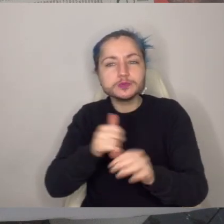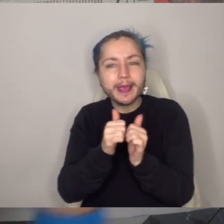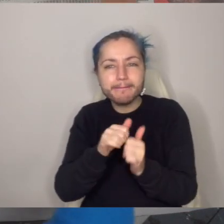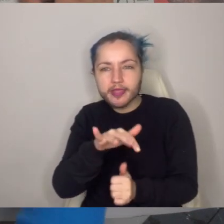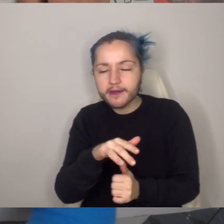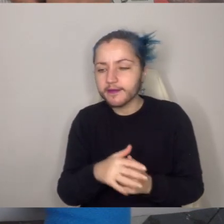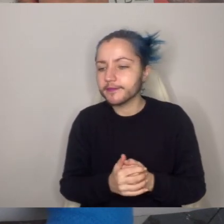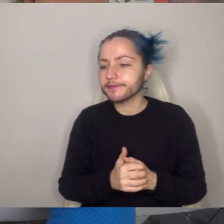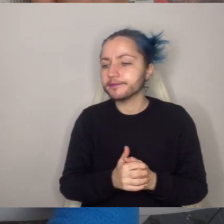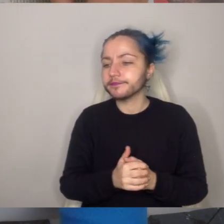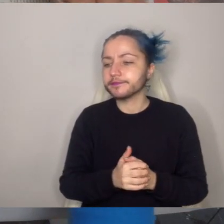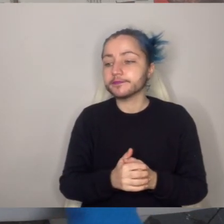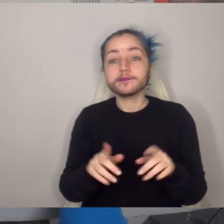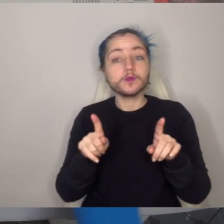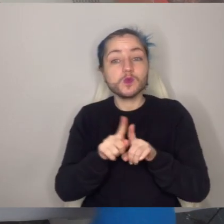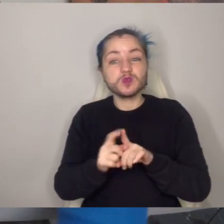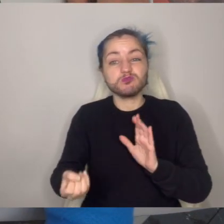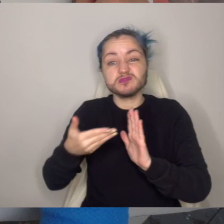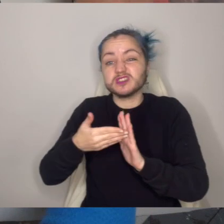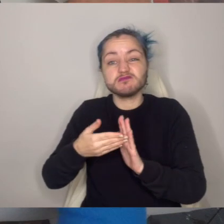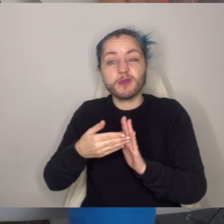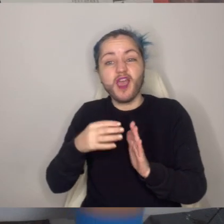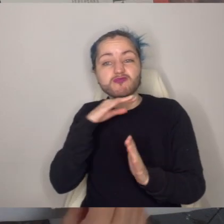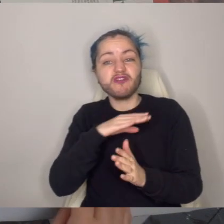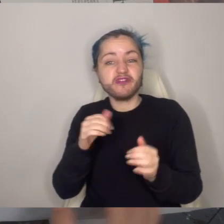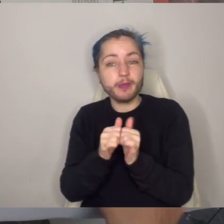there. And I've got some scrap paper here,